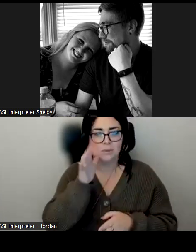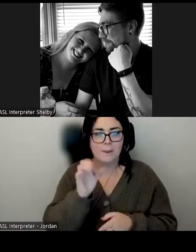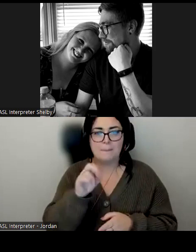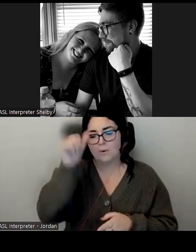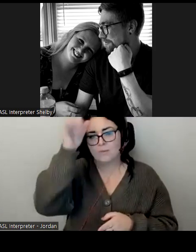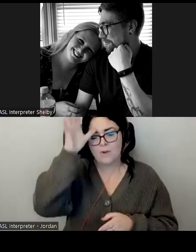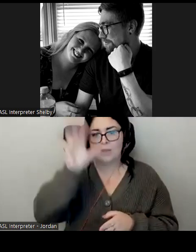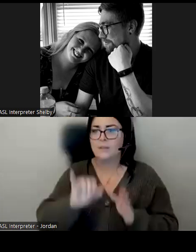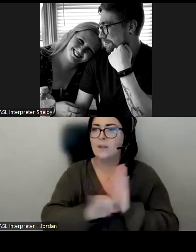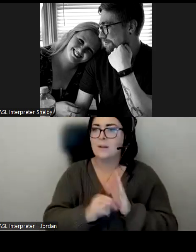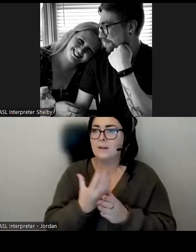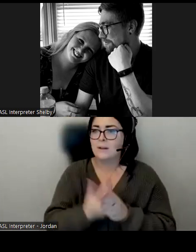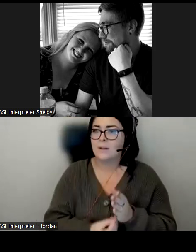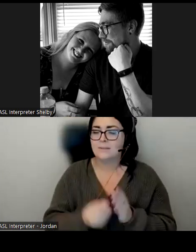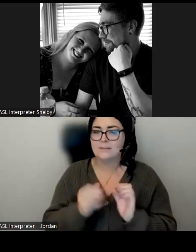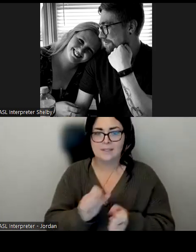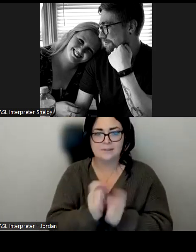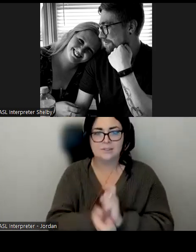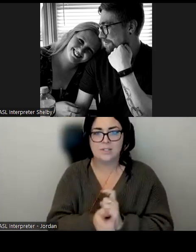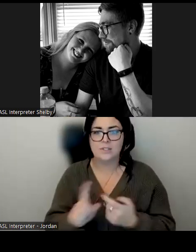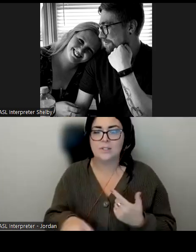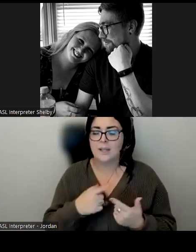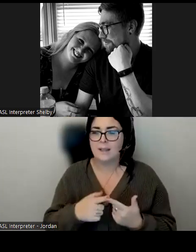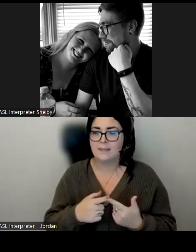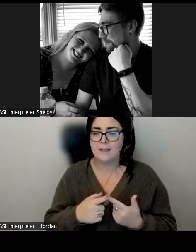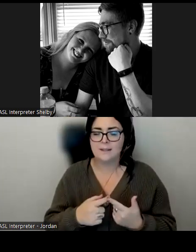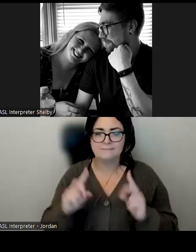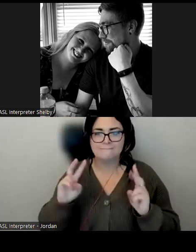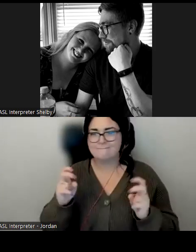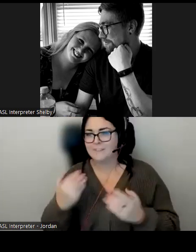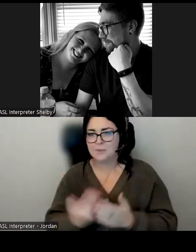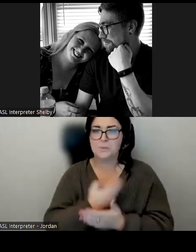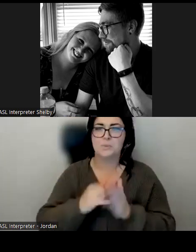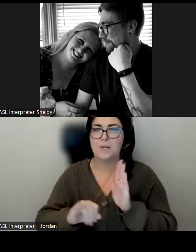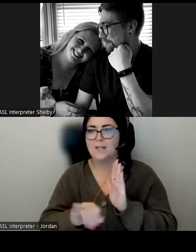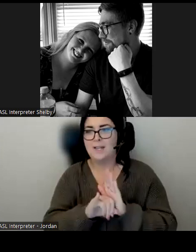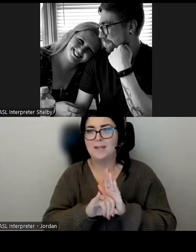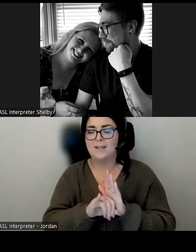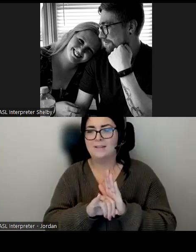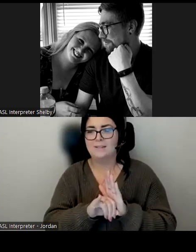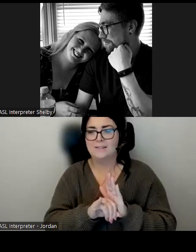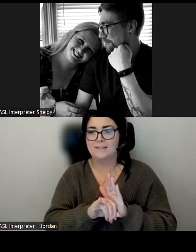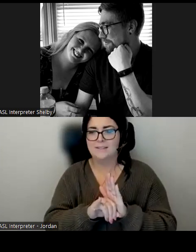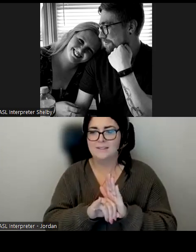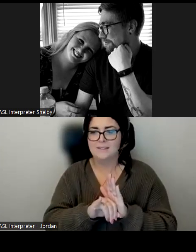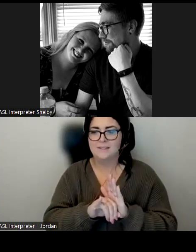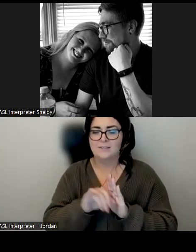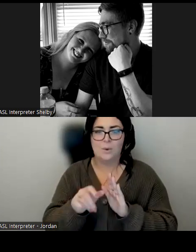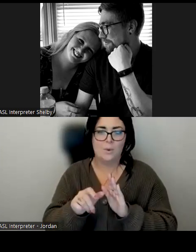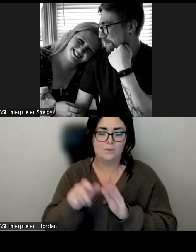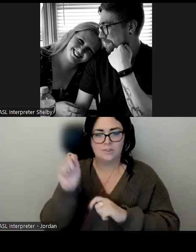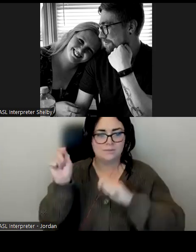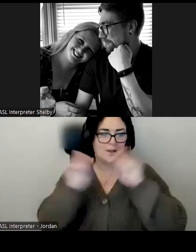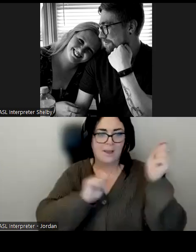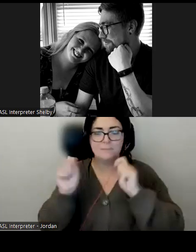That can change. But then oftentimes people take on this new identity because they're the grieving person,